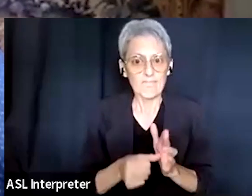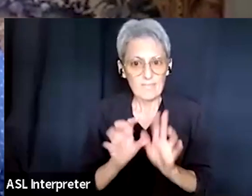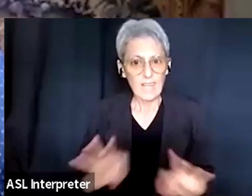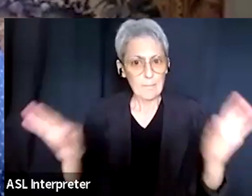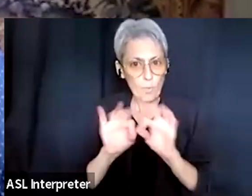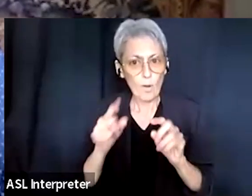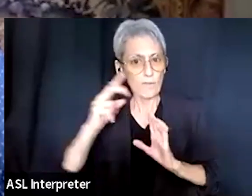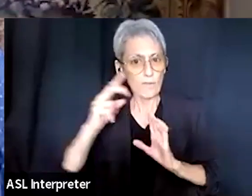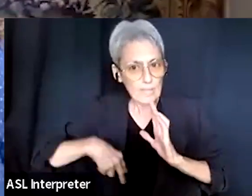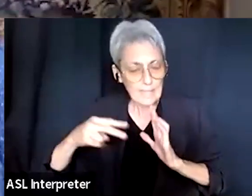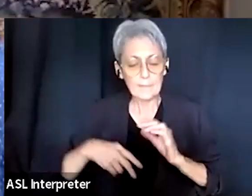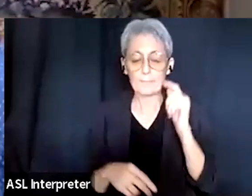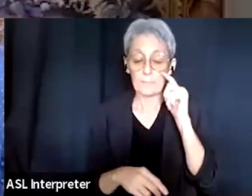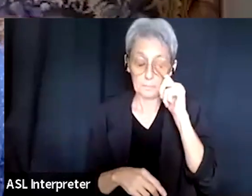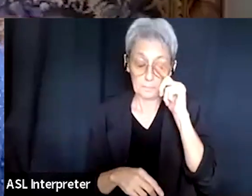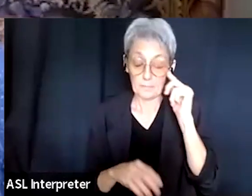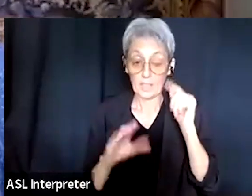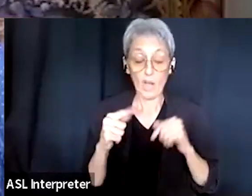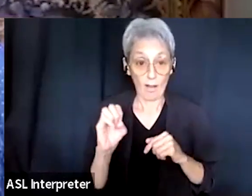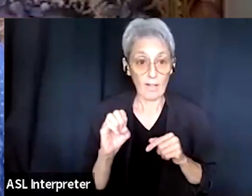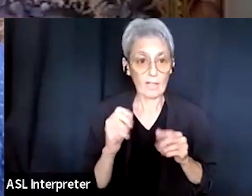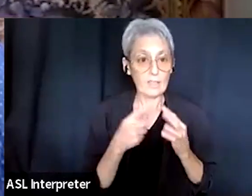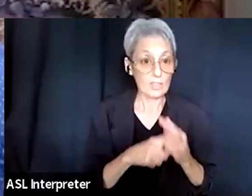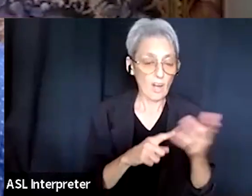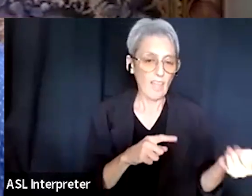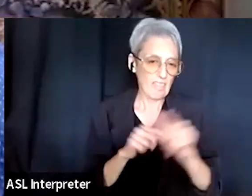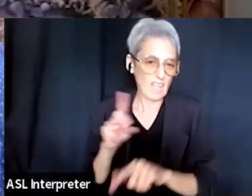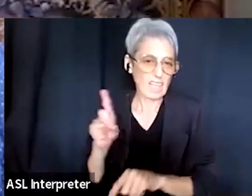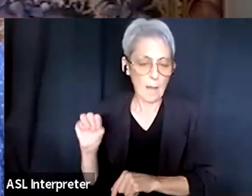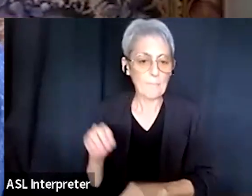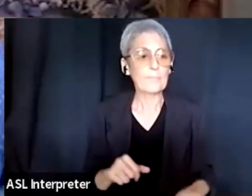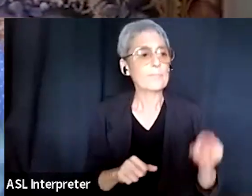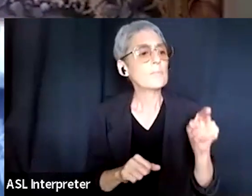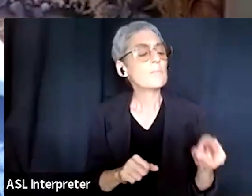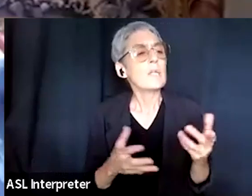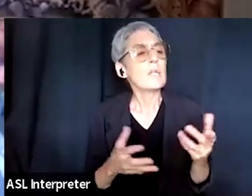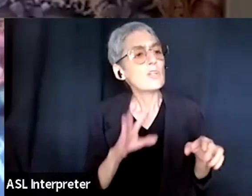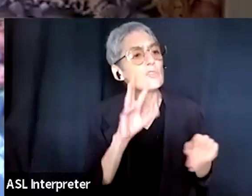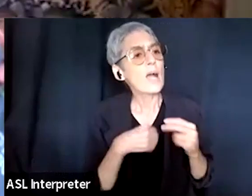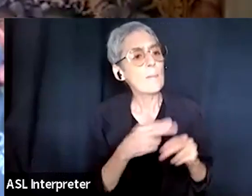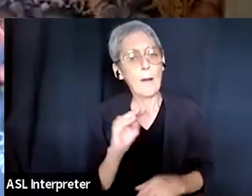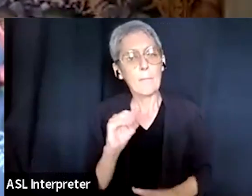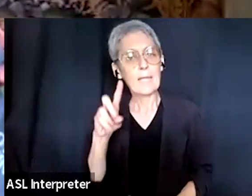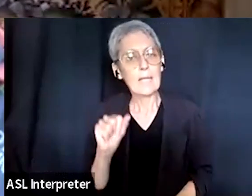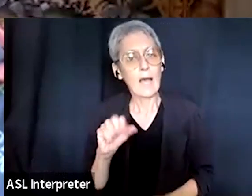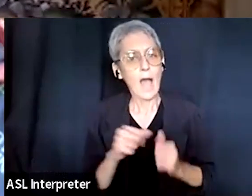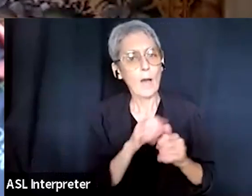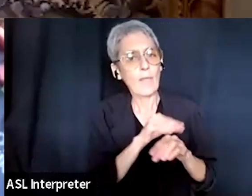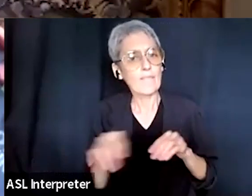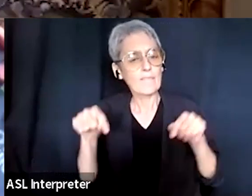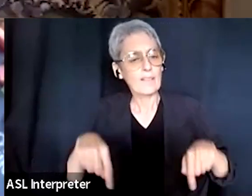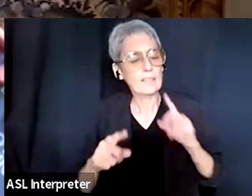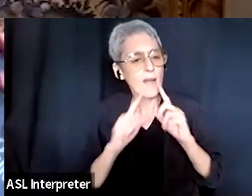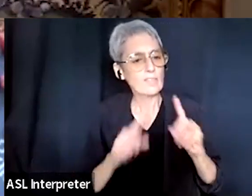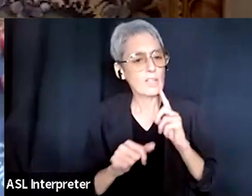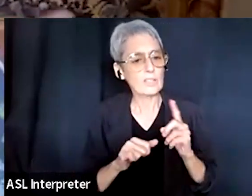Charlotte, I'll start with you this time and then go to Dom. Talk a little bit about the role of the media around these conversations with